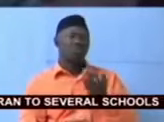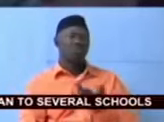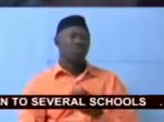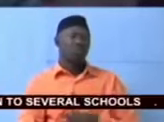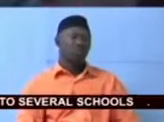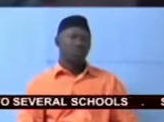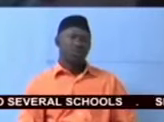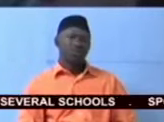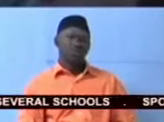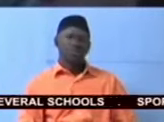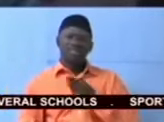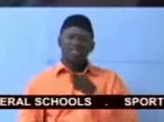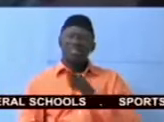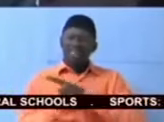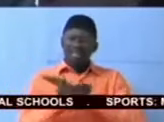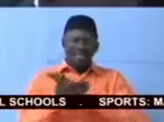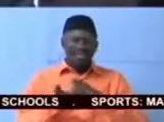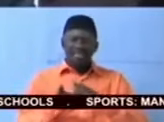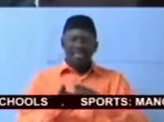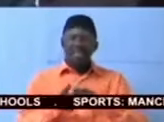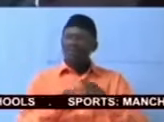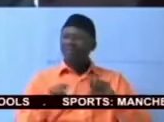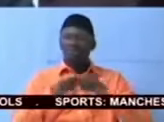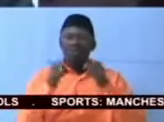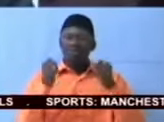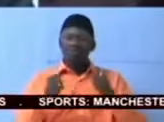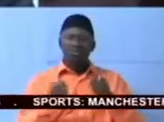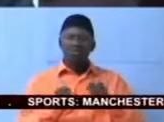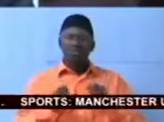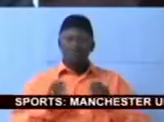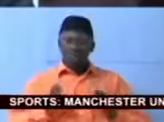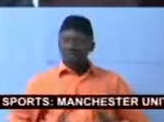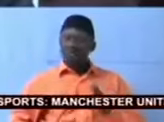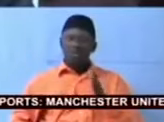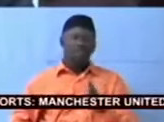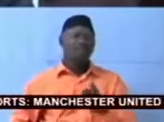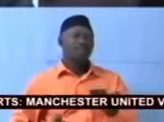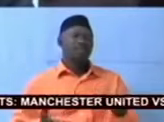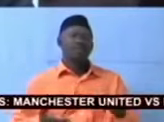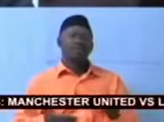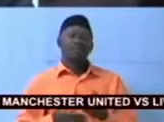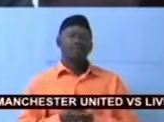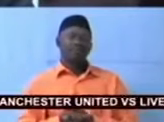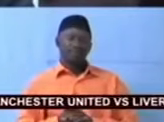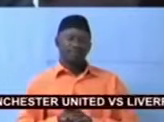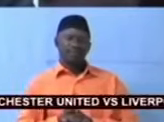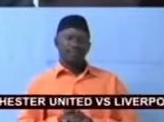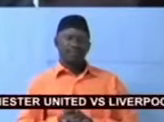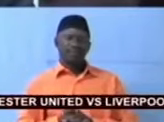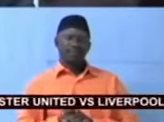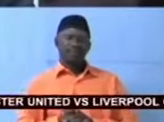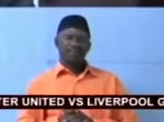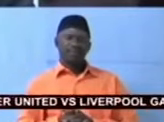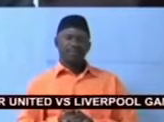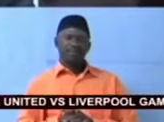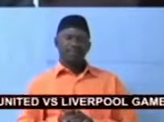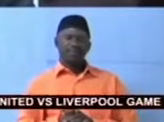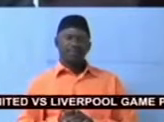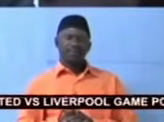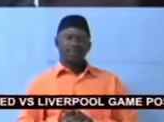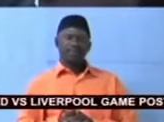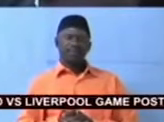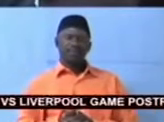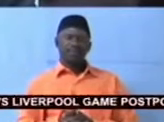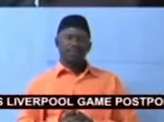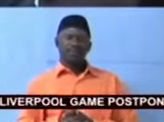is a clear violation of the fundamental rights. Ni nek na xati yele fi of and